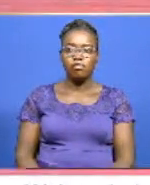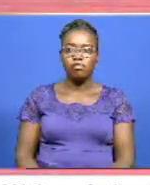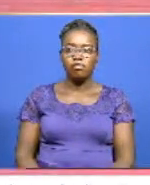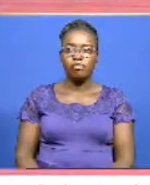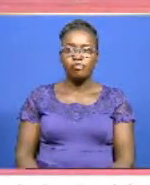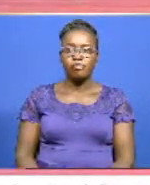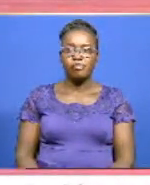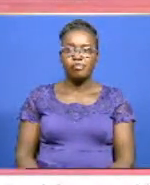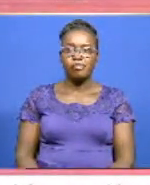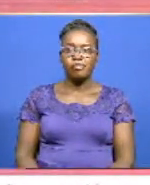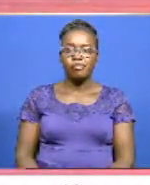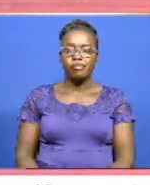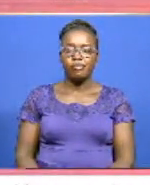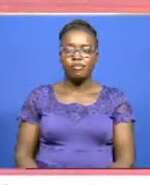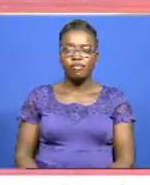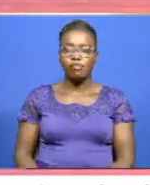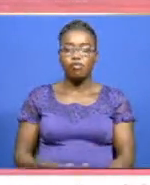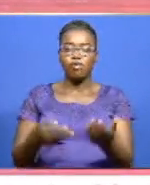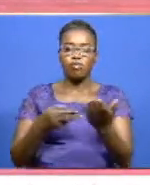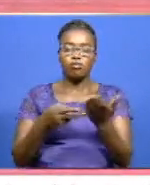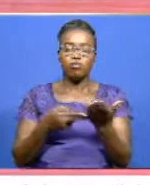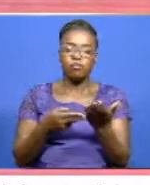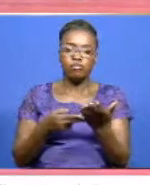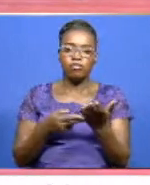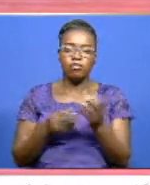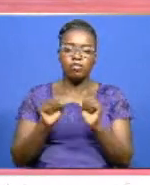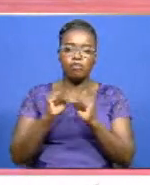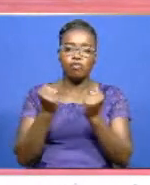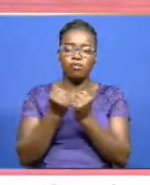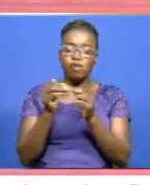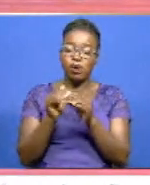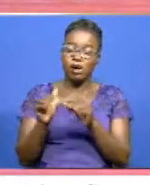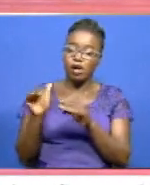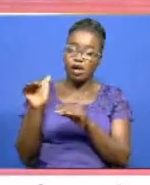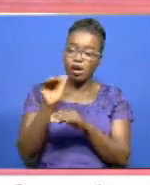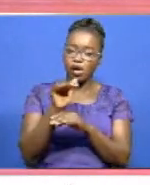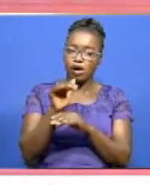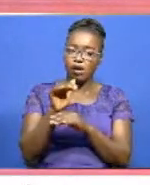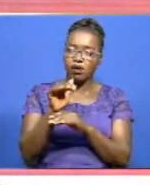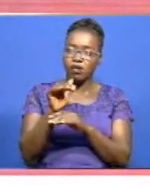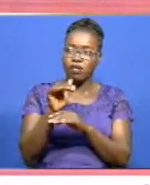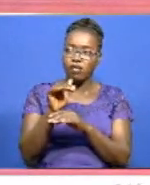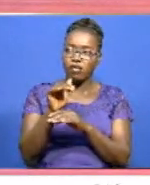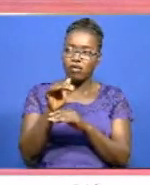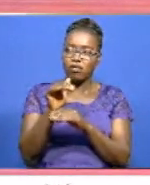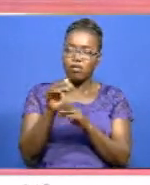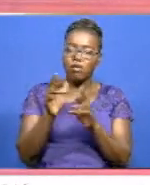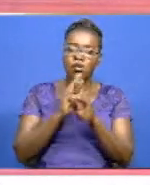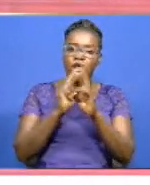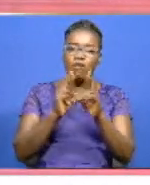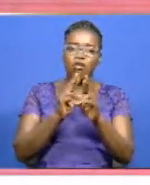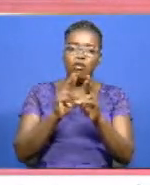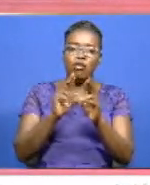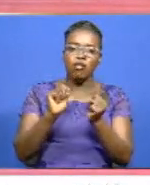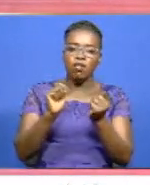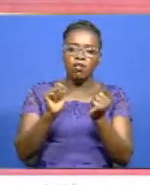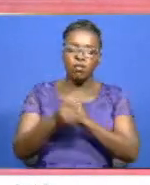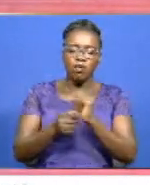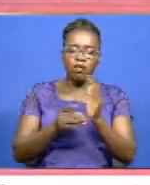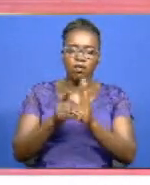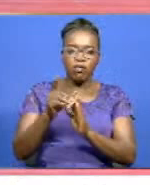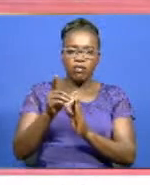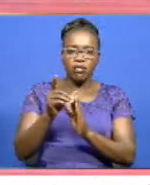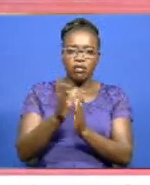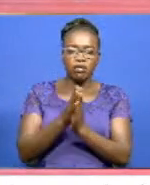revolution brought with it technological and social advances that have resulted in transformative development